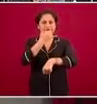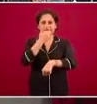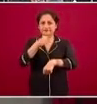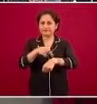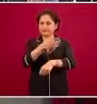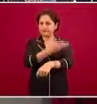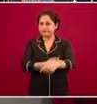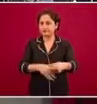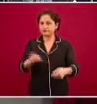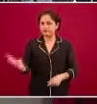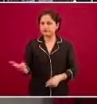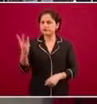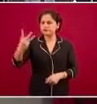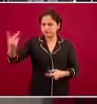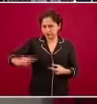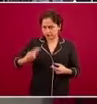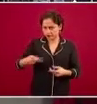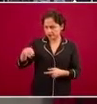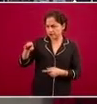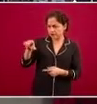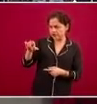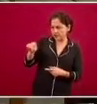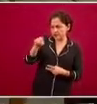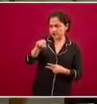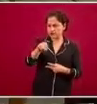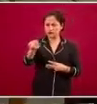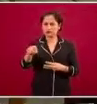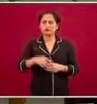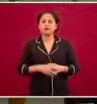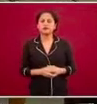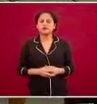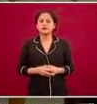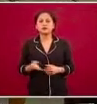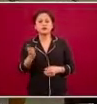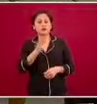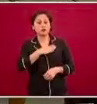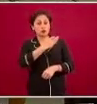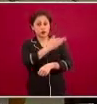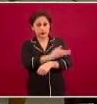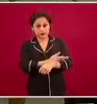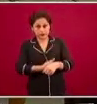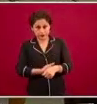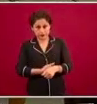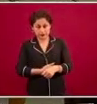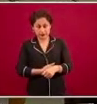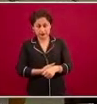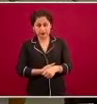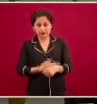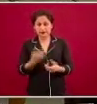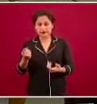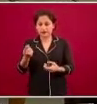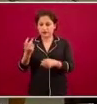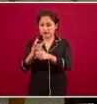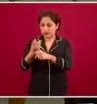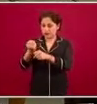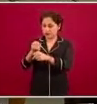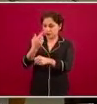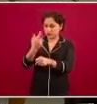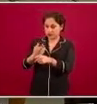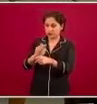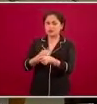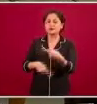Yeah, we're not gonna have enough time. Look at the time. Thank you, Deputy Secretary. First of